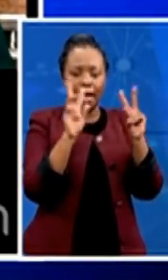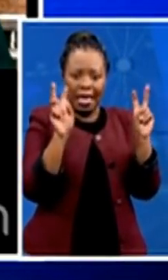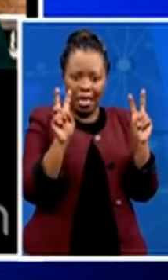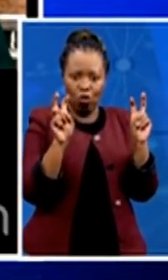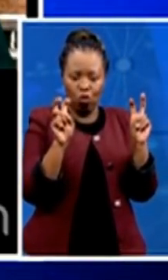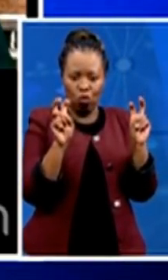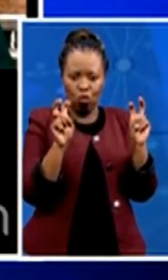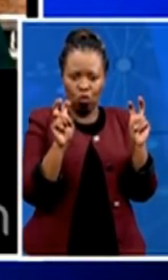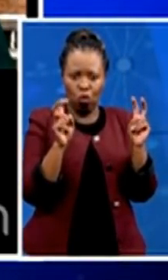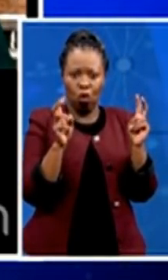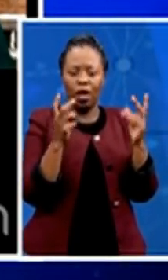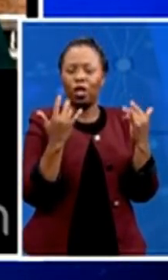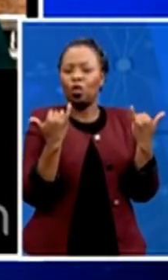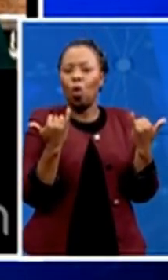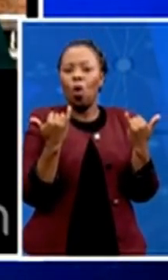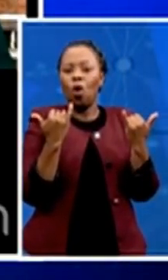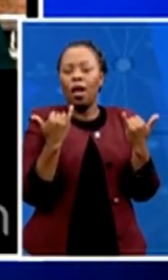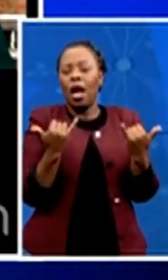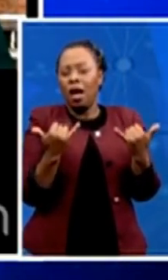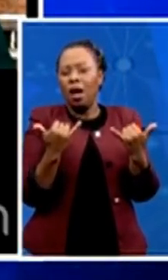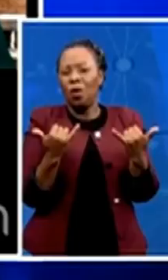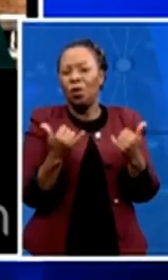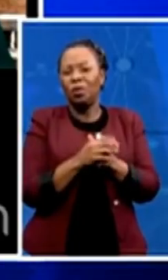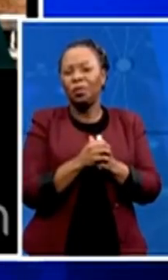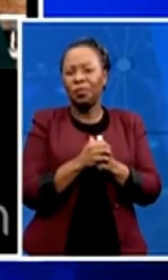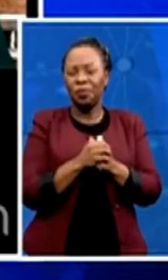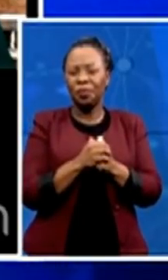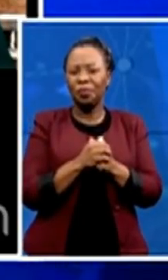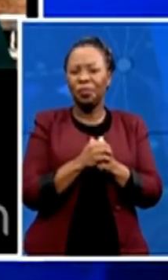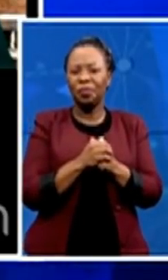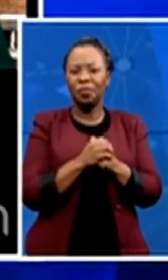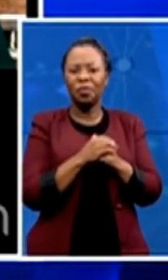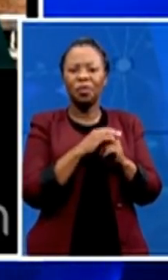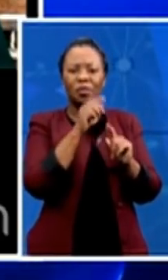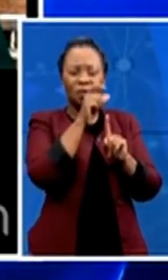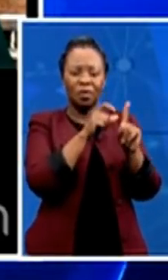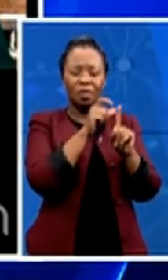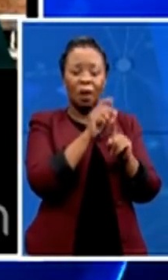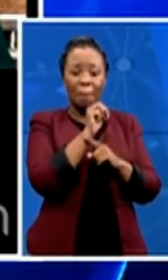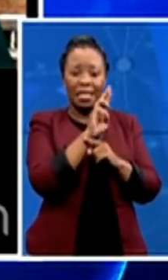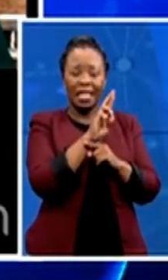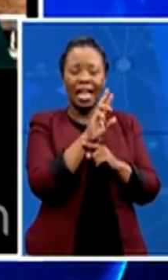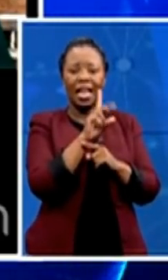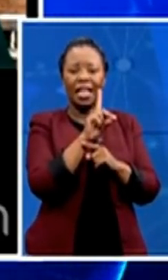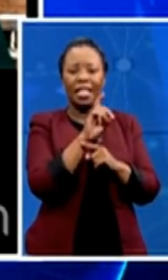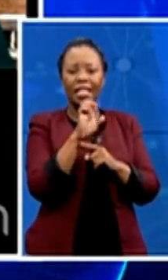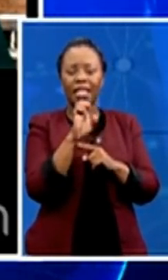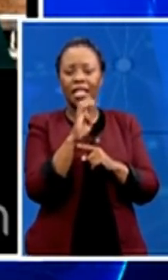that Mr. De Beer was not a party to contempt proceedings, number one?